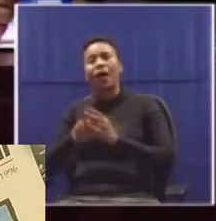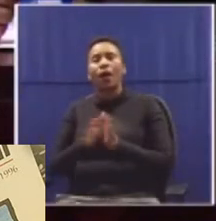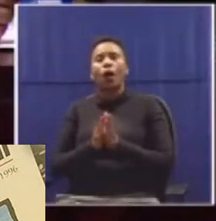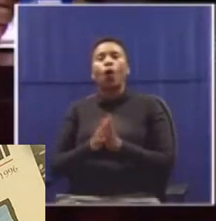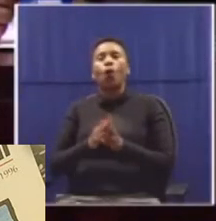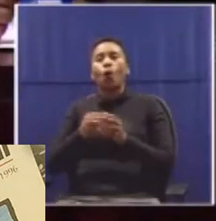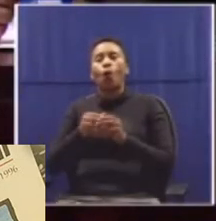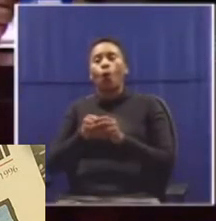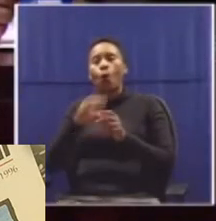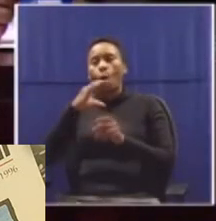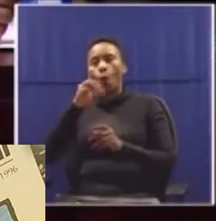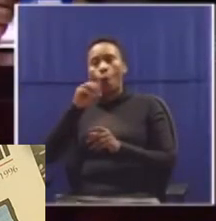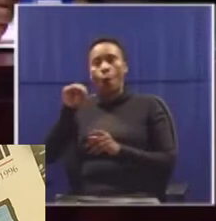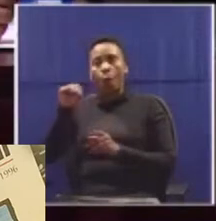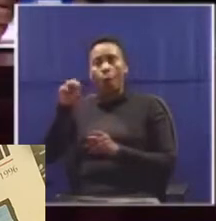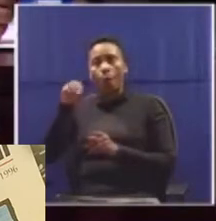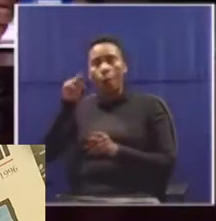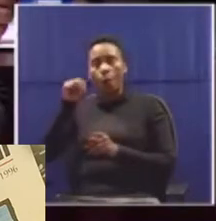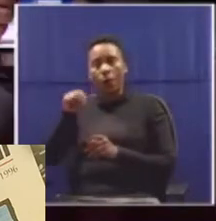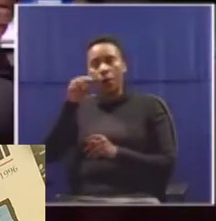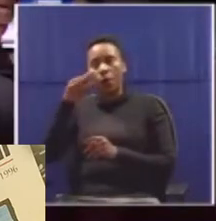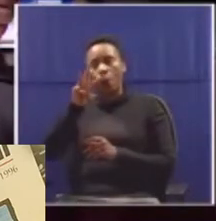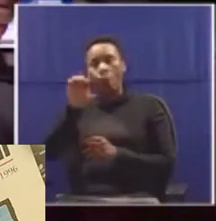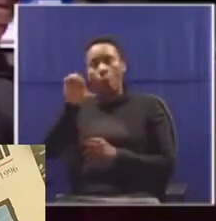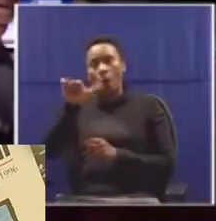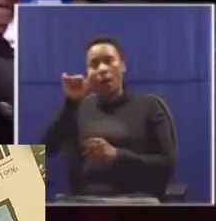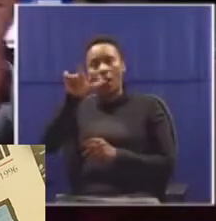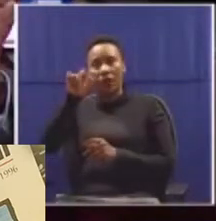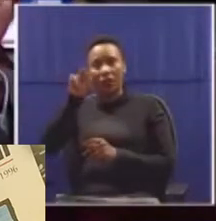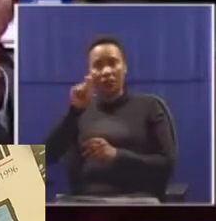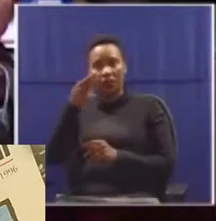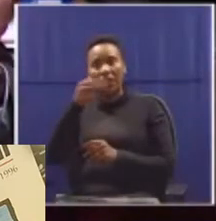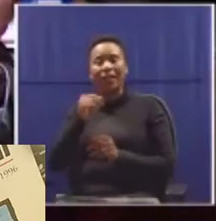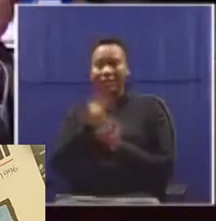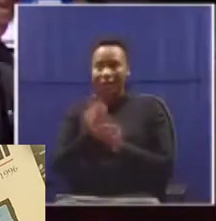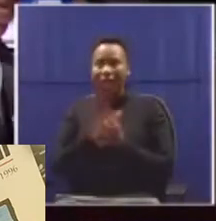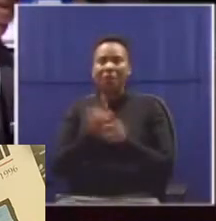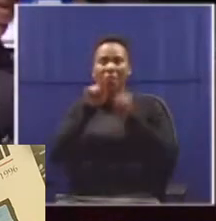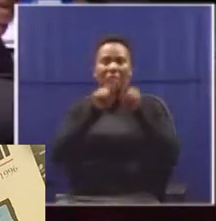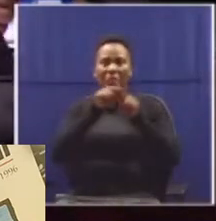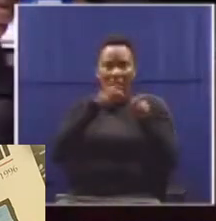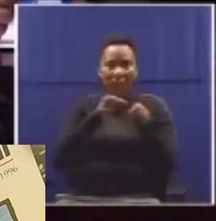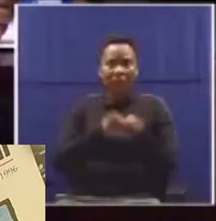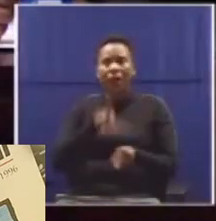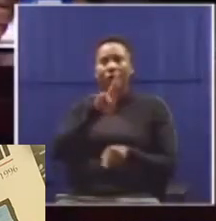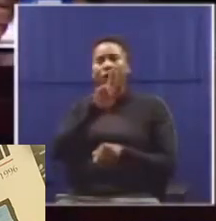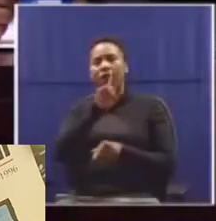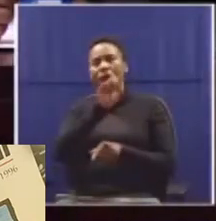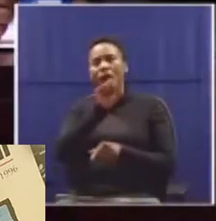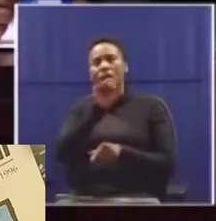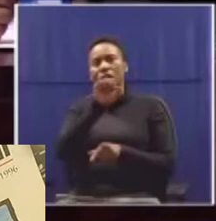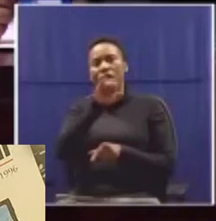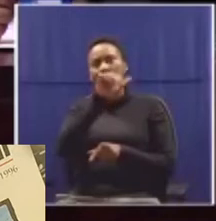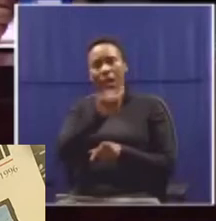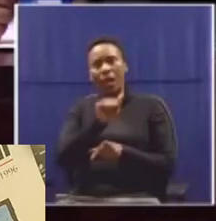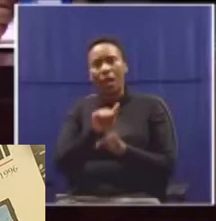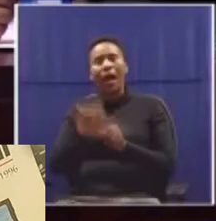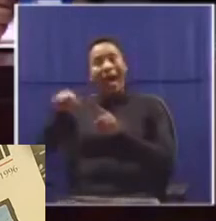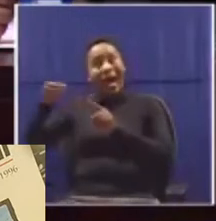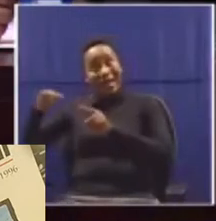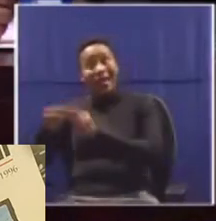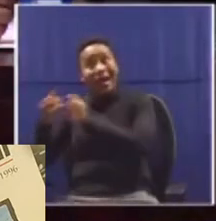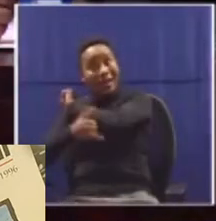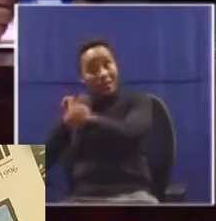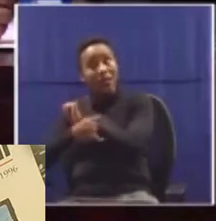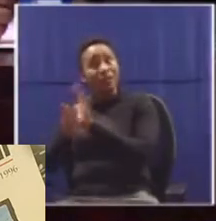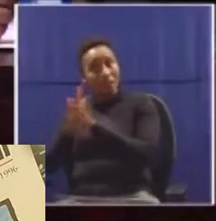abstained from condemning Russia three four actually other nations actually break the Russia in its quest